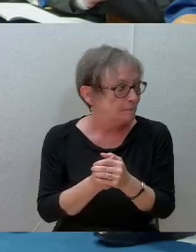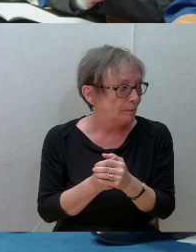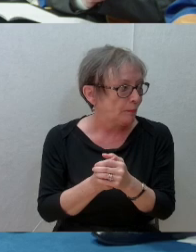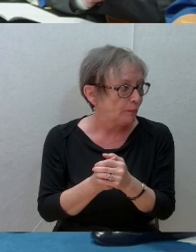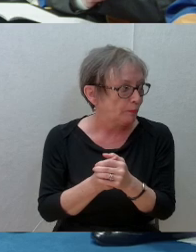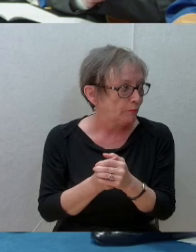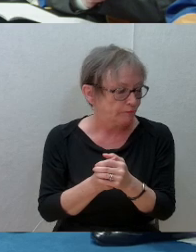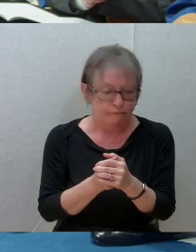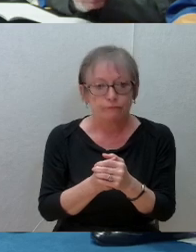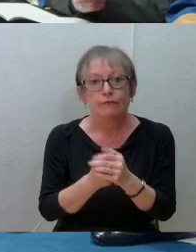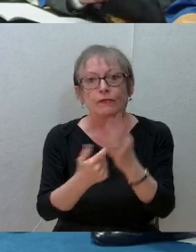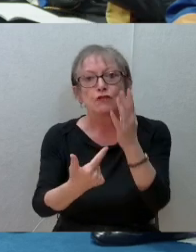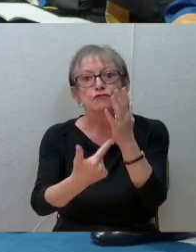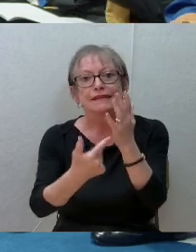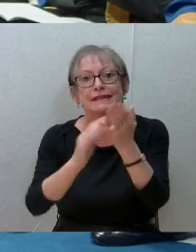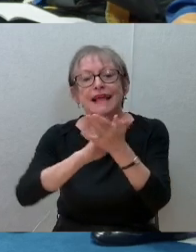Tracy Hilditch.